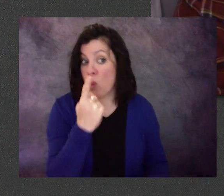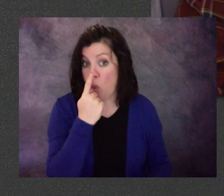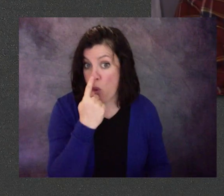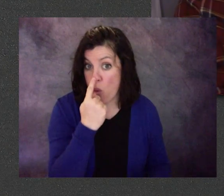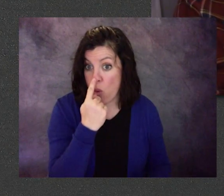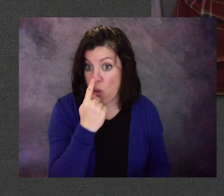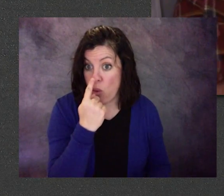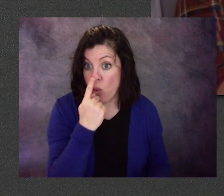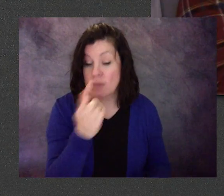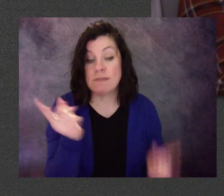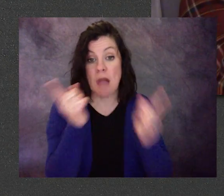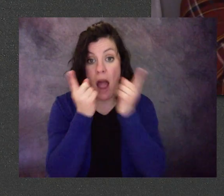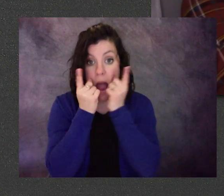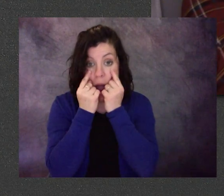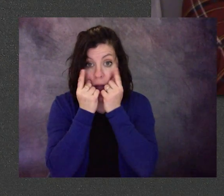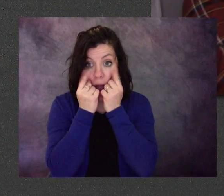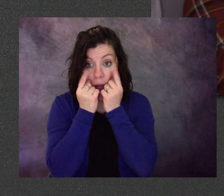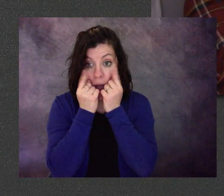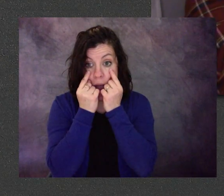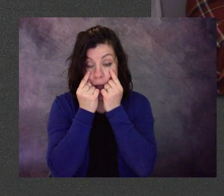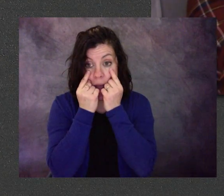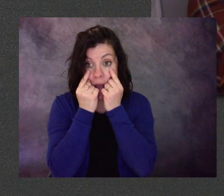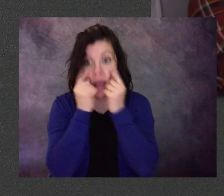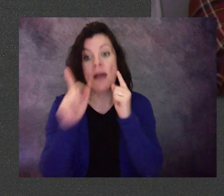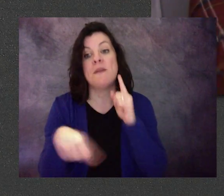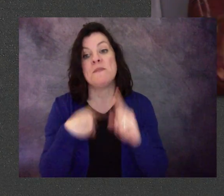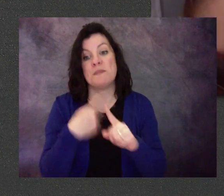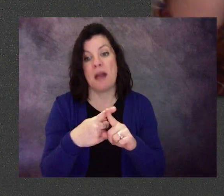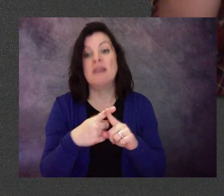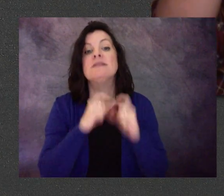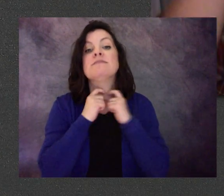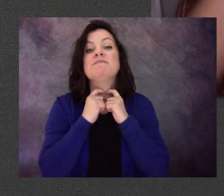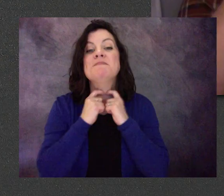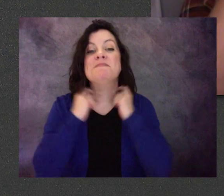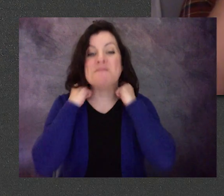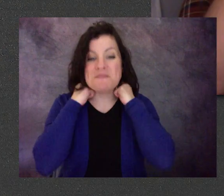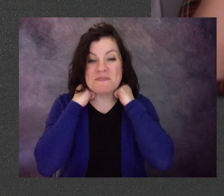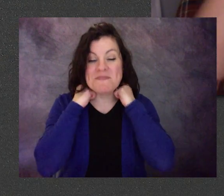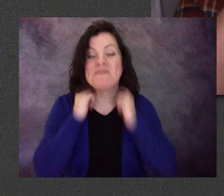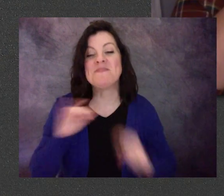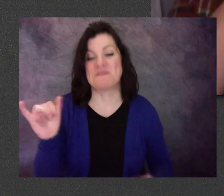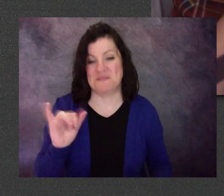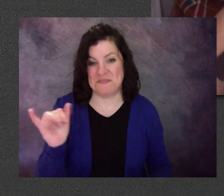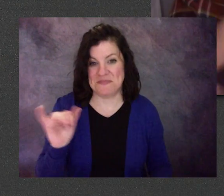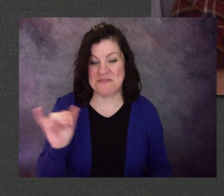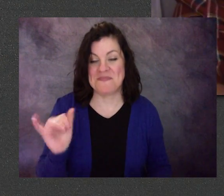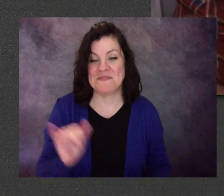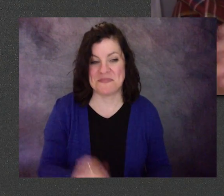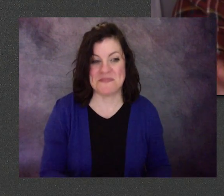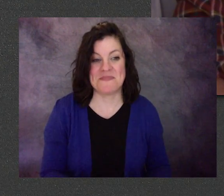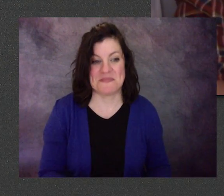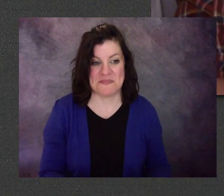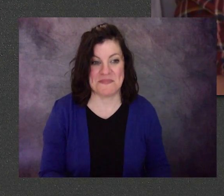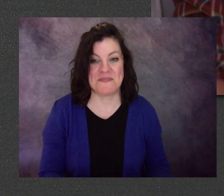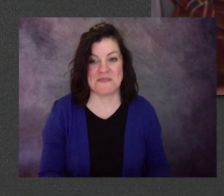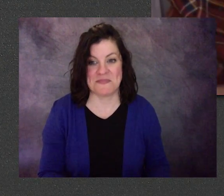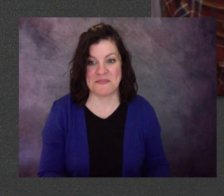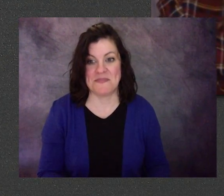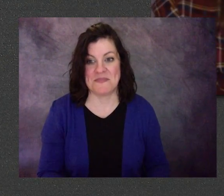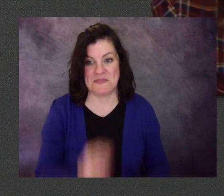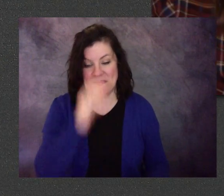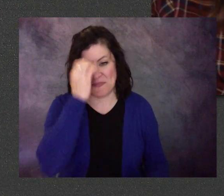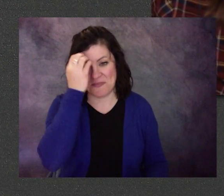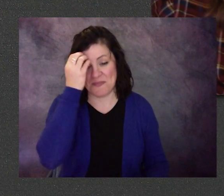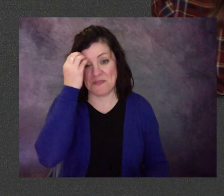your Clifford eyes, and your black strip of paper for your Clifford collar. After you have all of